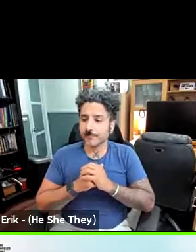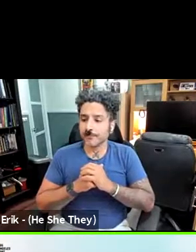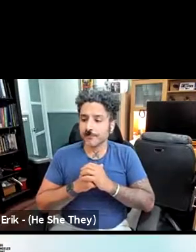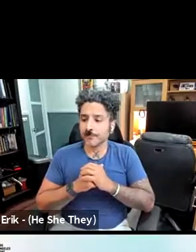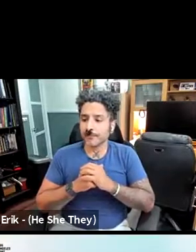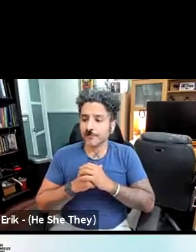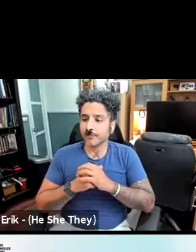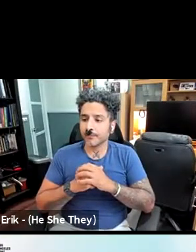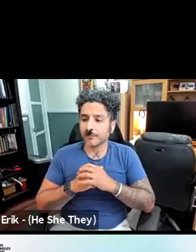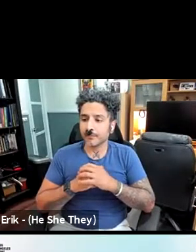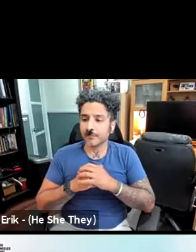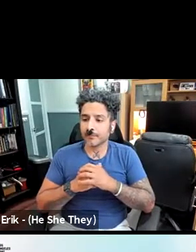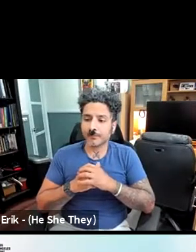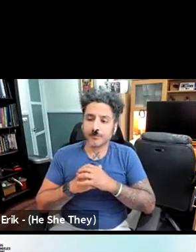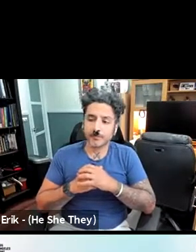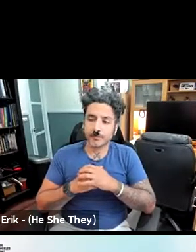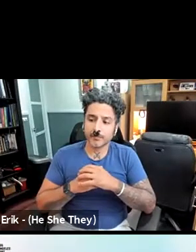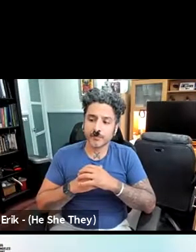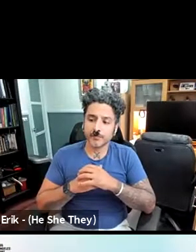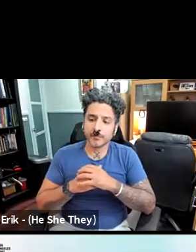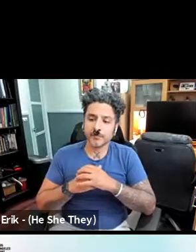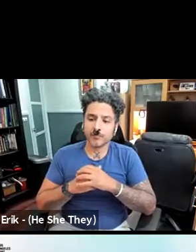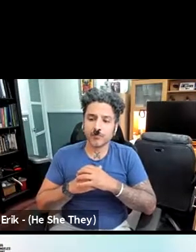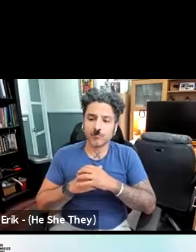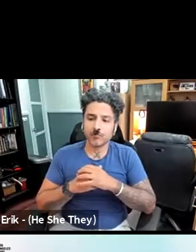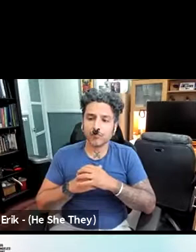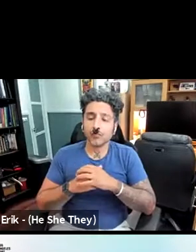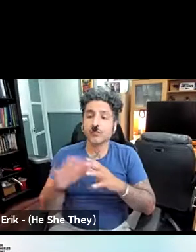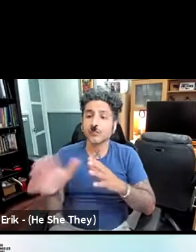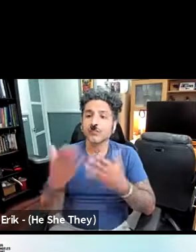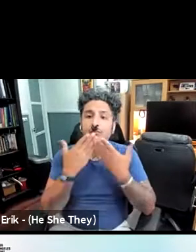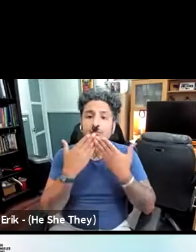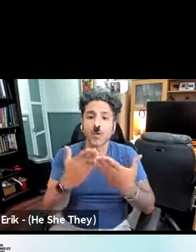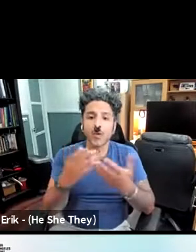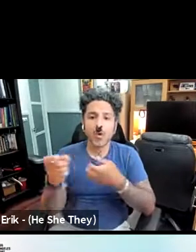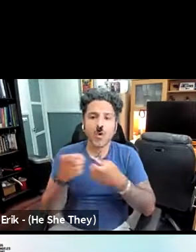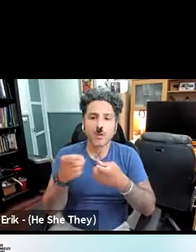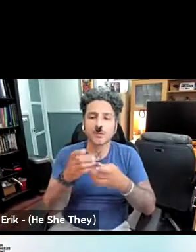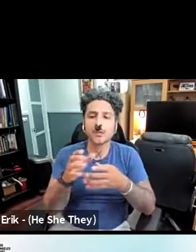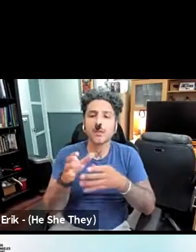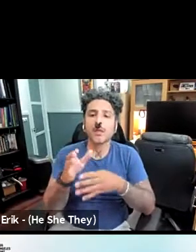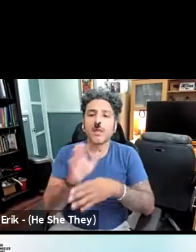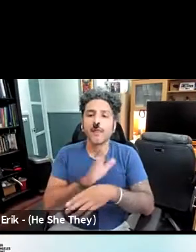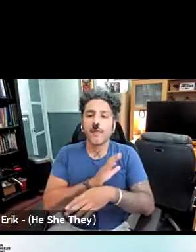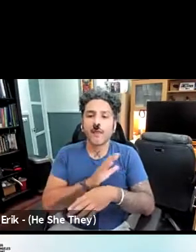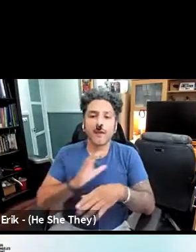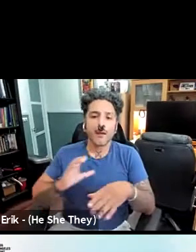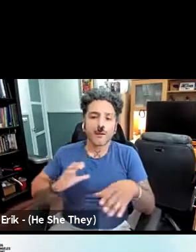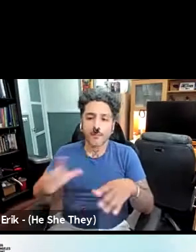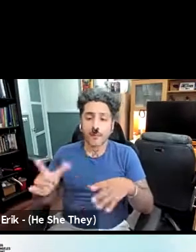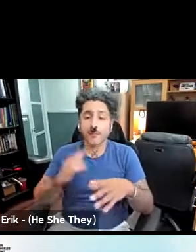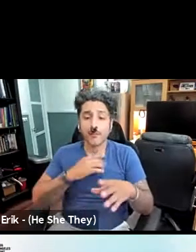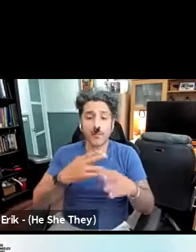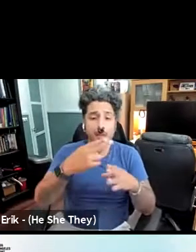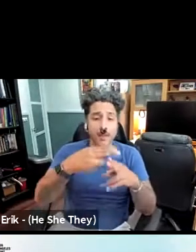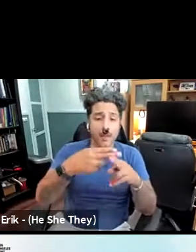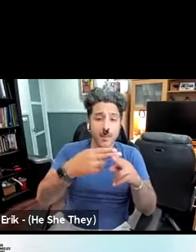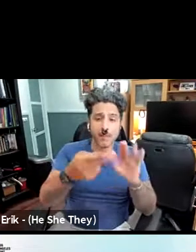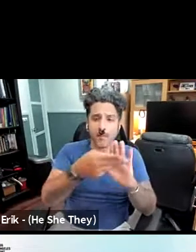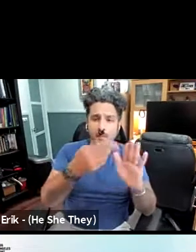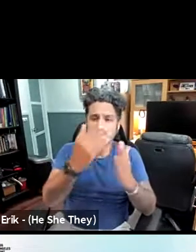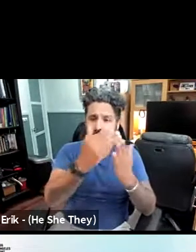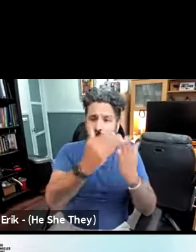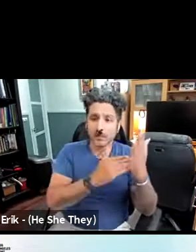I'm still thanking the organizing committee for putting my name on this list, because this right